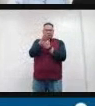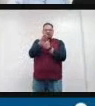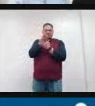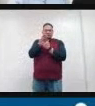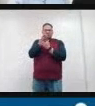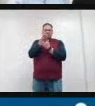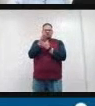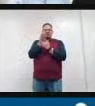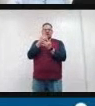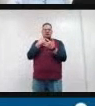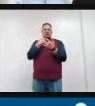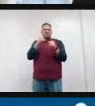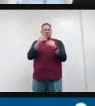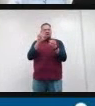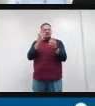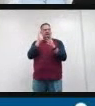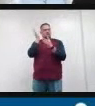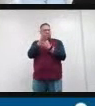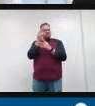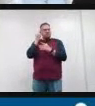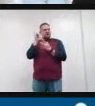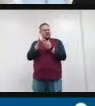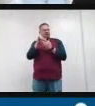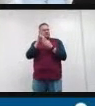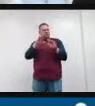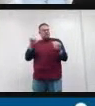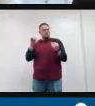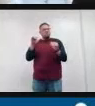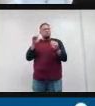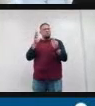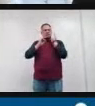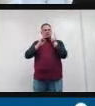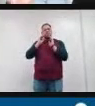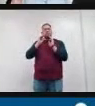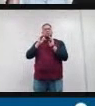I would still want to intervene for that child experiencing child abuse.